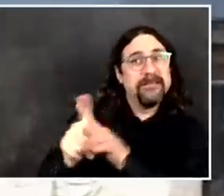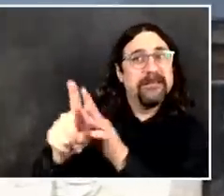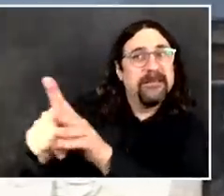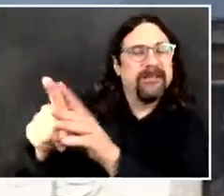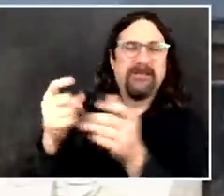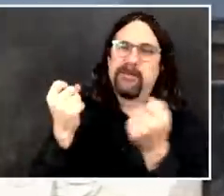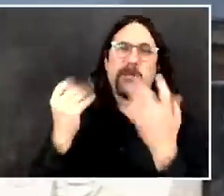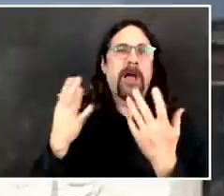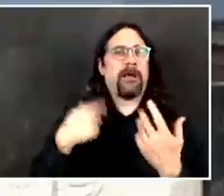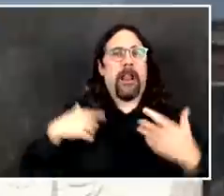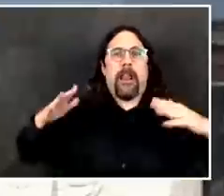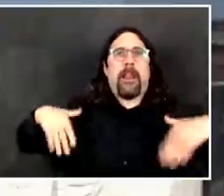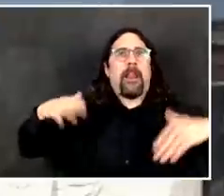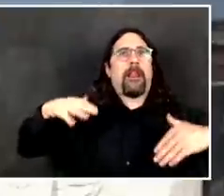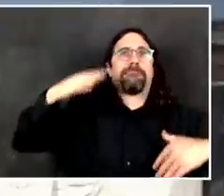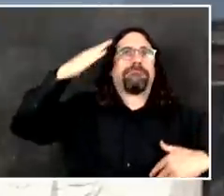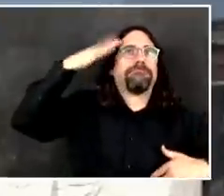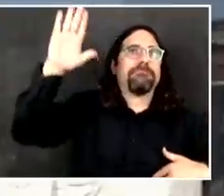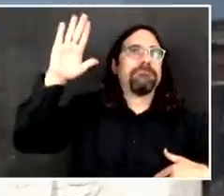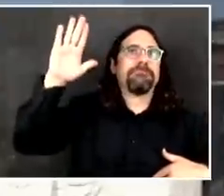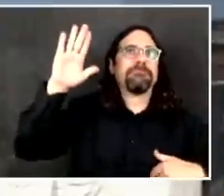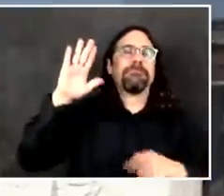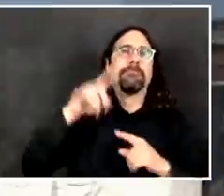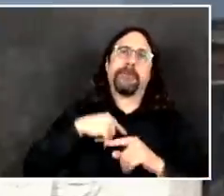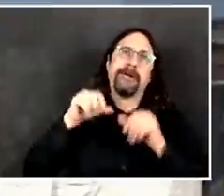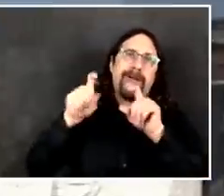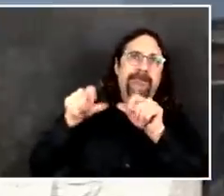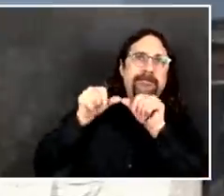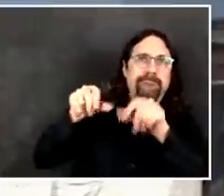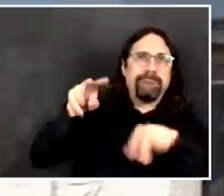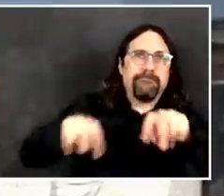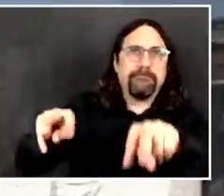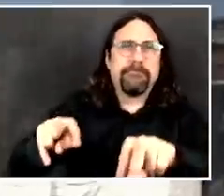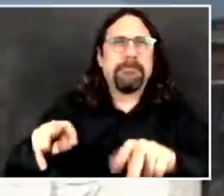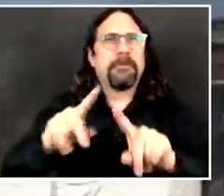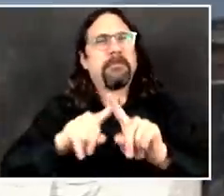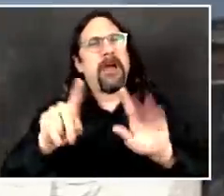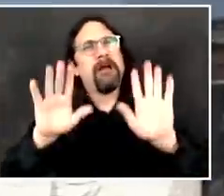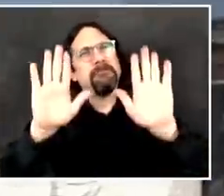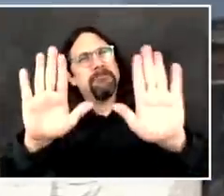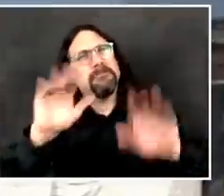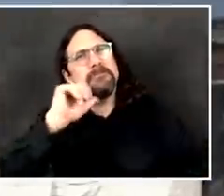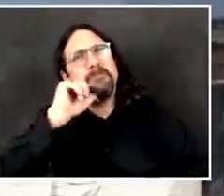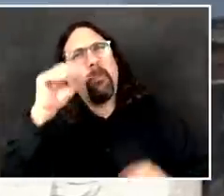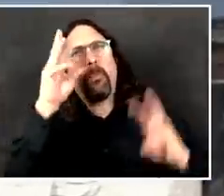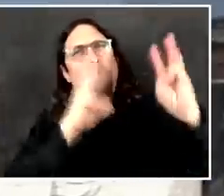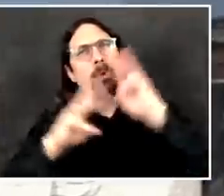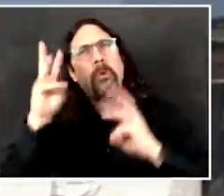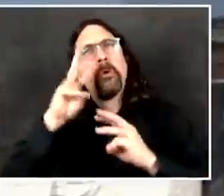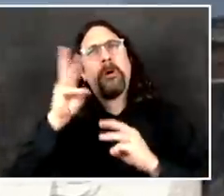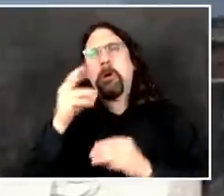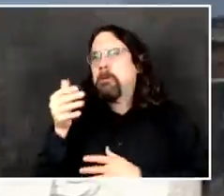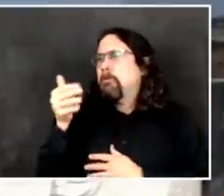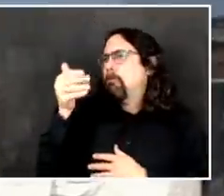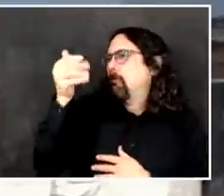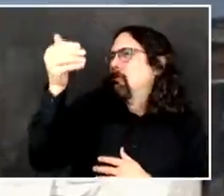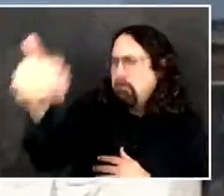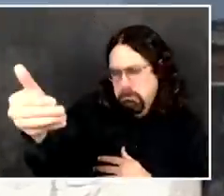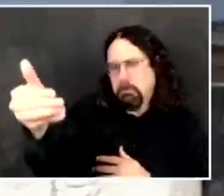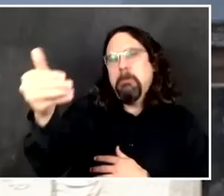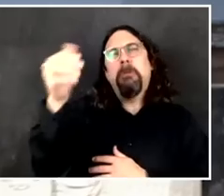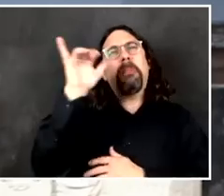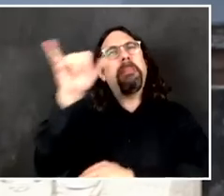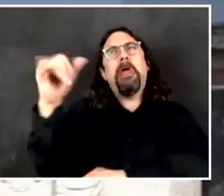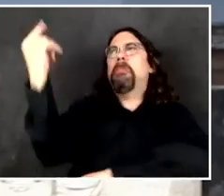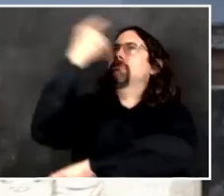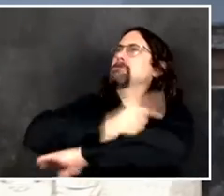way back, when this city will get back to normal. The day is coming when we will overcome this disease. The day is coming when I'm going to be